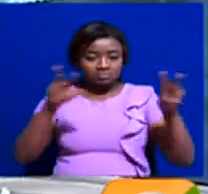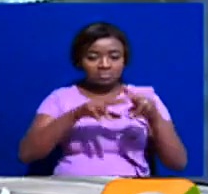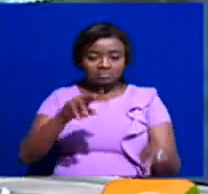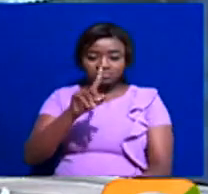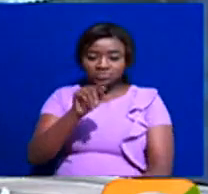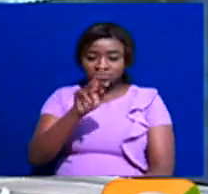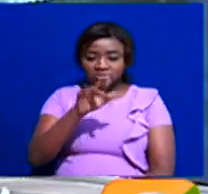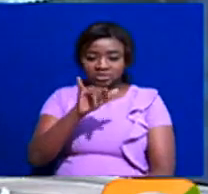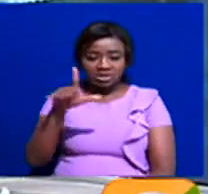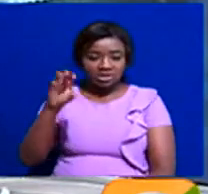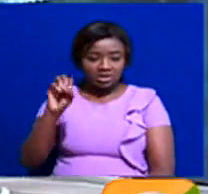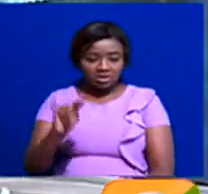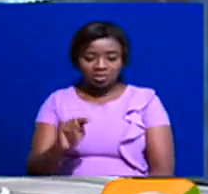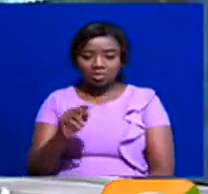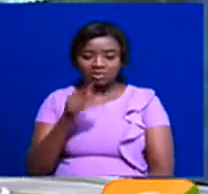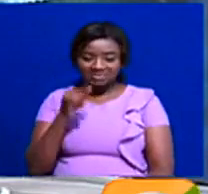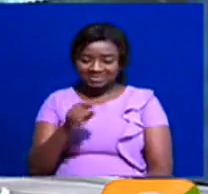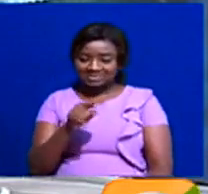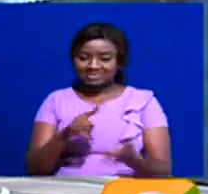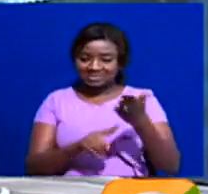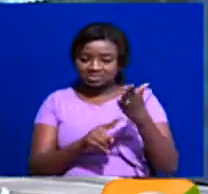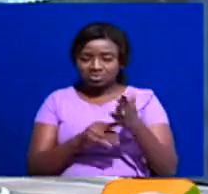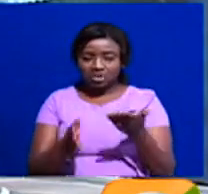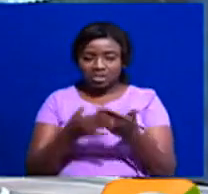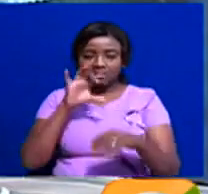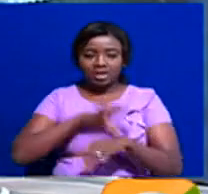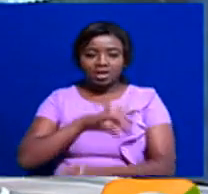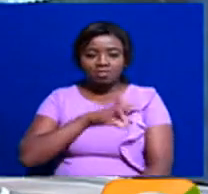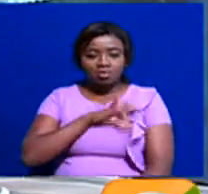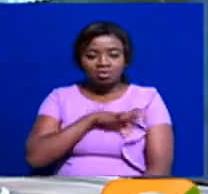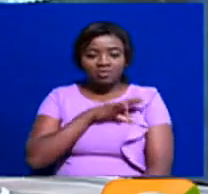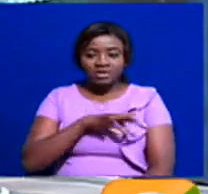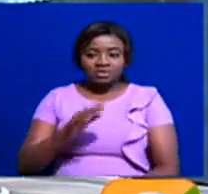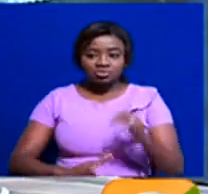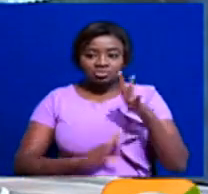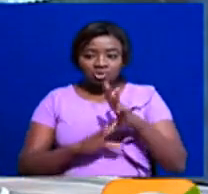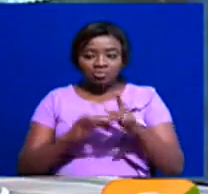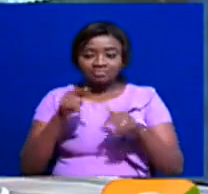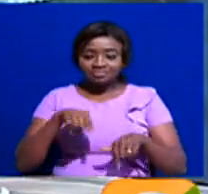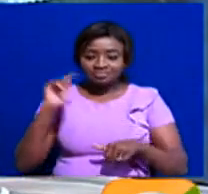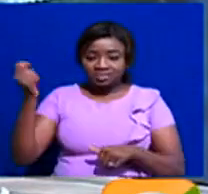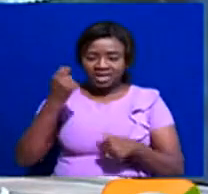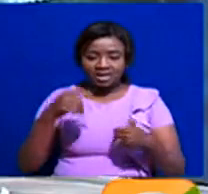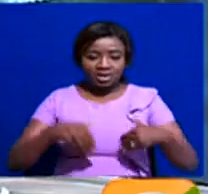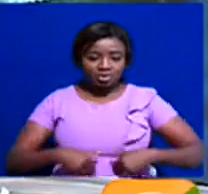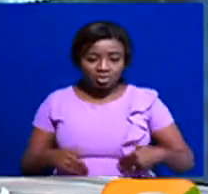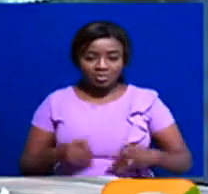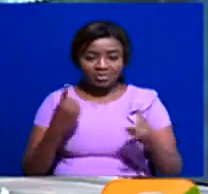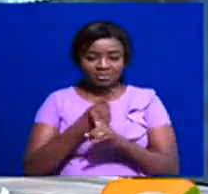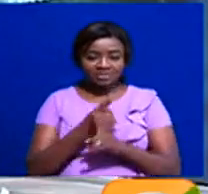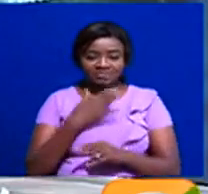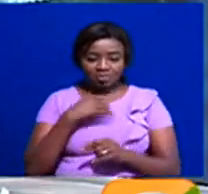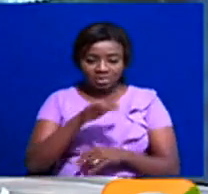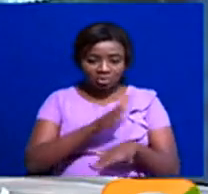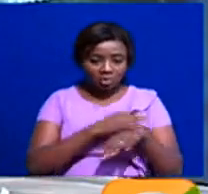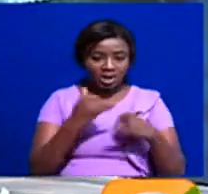leading market players adopt this nascent technology to maximize profits. In Kenya, a group of young techies are now taking the e-commerce space